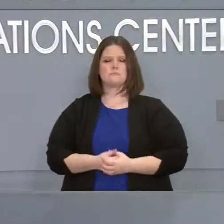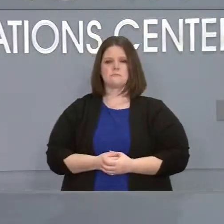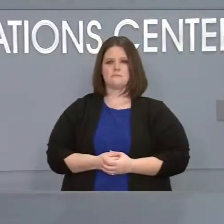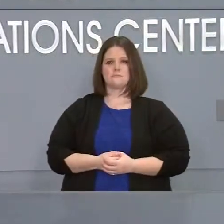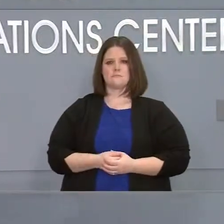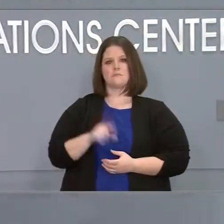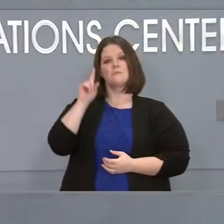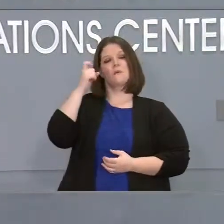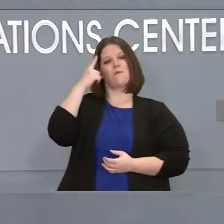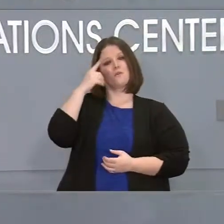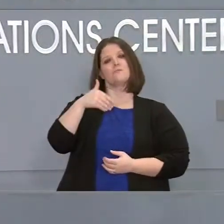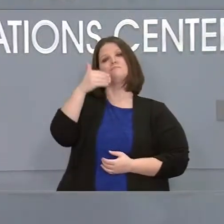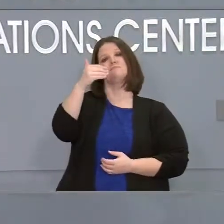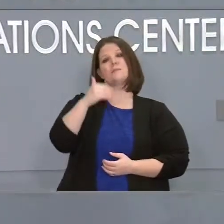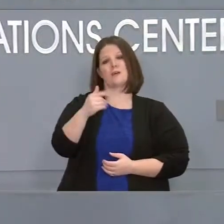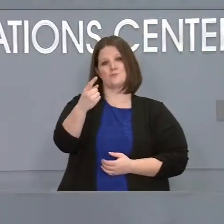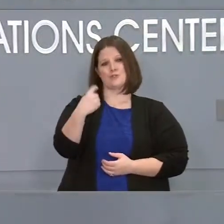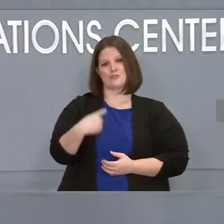Next question.